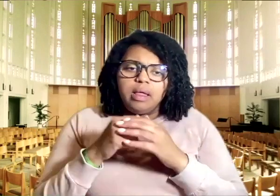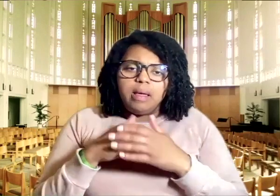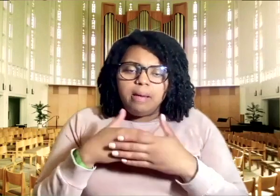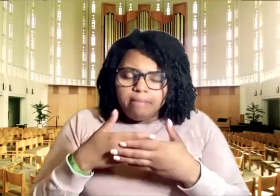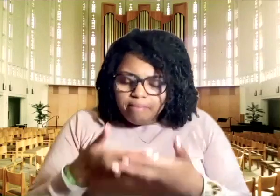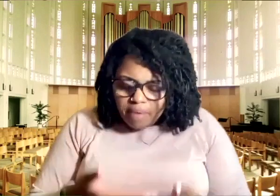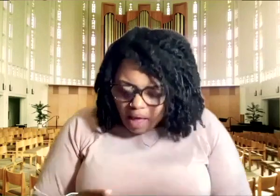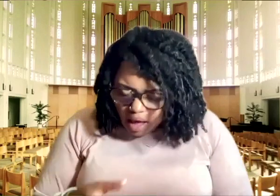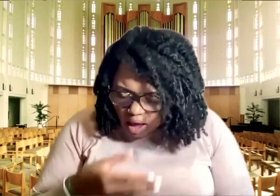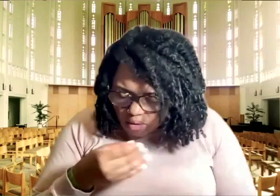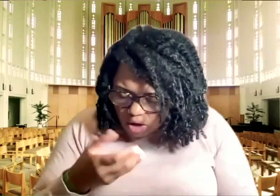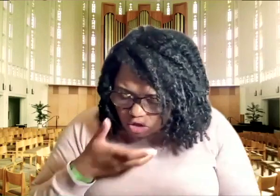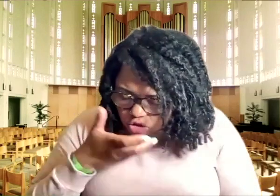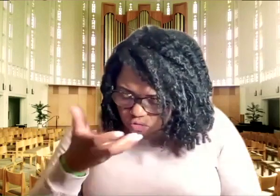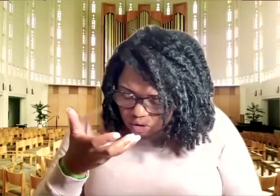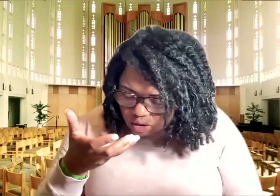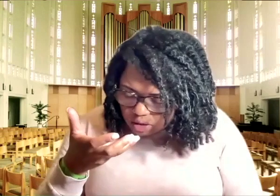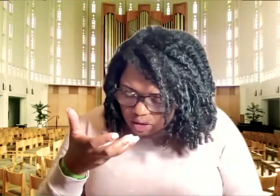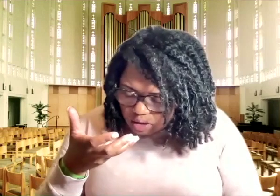and pretend